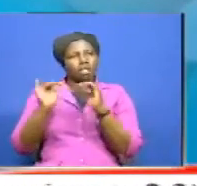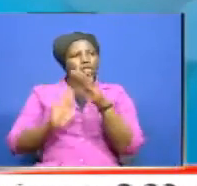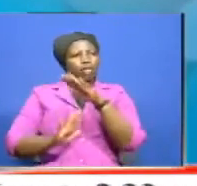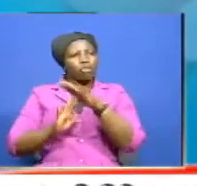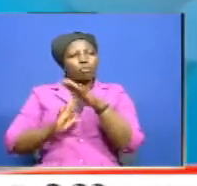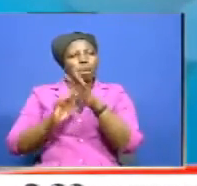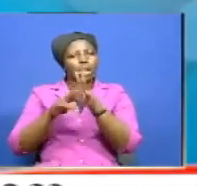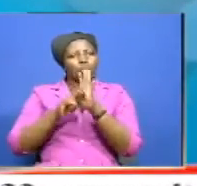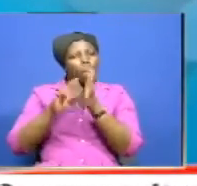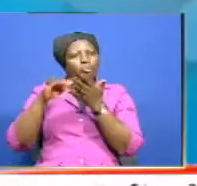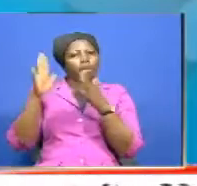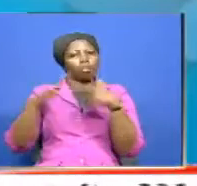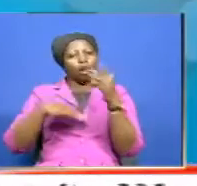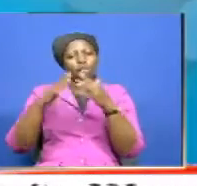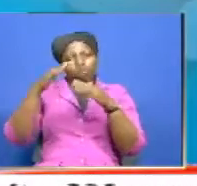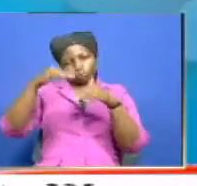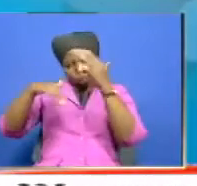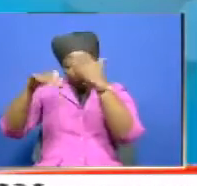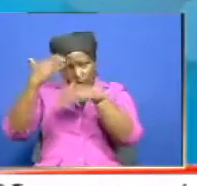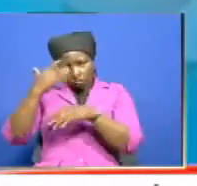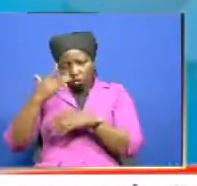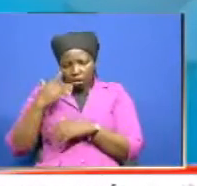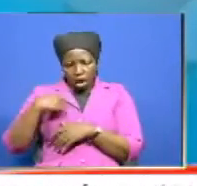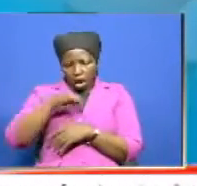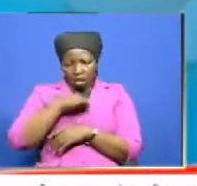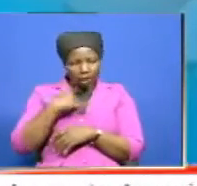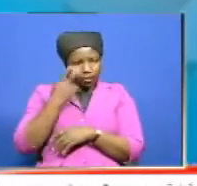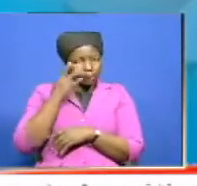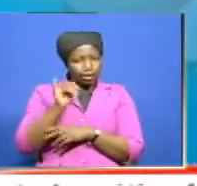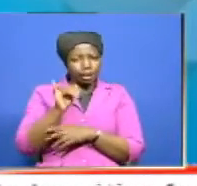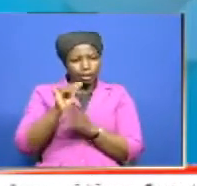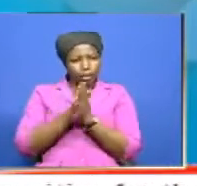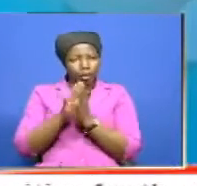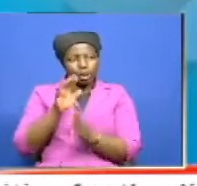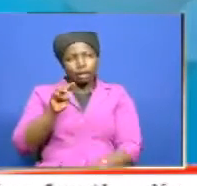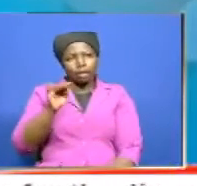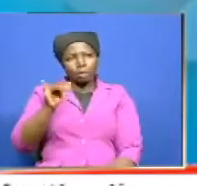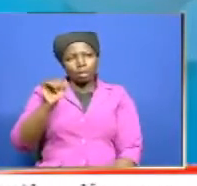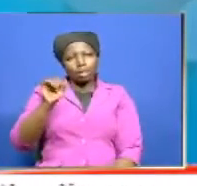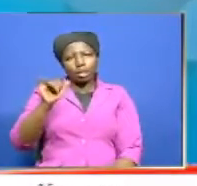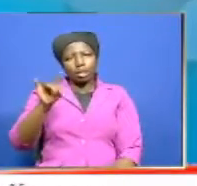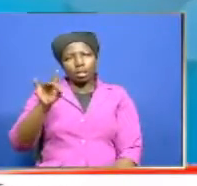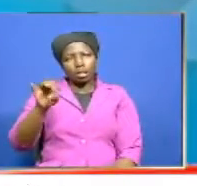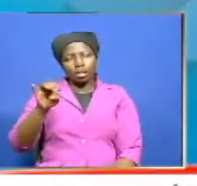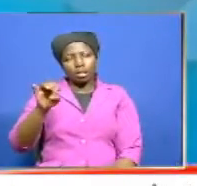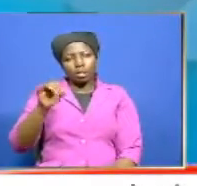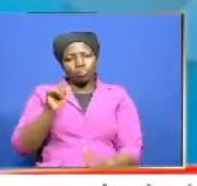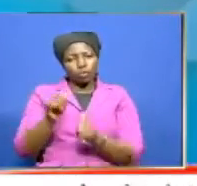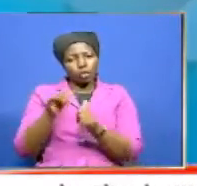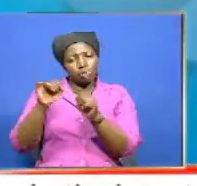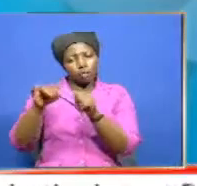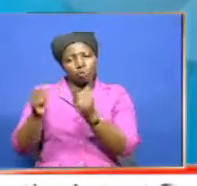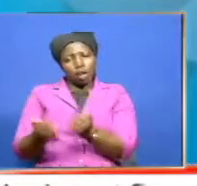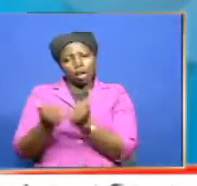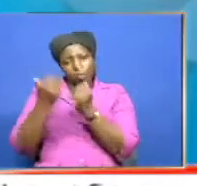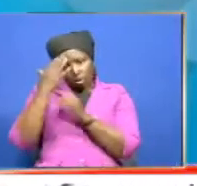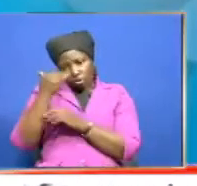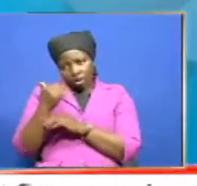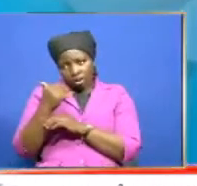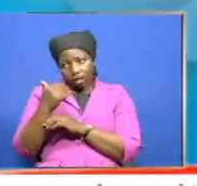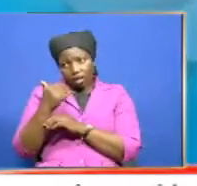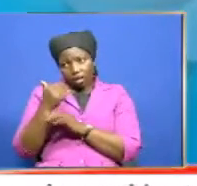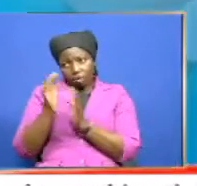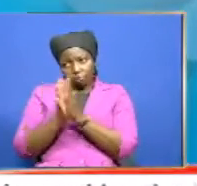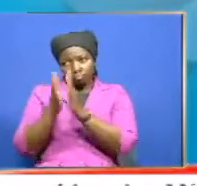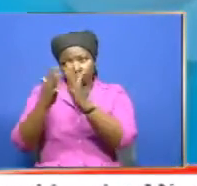just qualification. And we're seeing it now with Masinde Muliro, which is bound to happen, because I mean, credit to Masinde Muriro for making it to